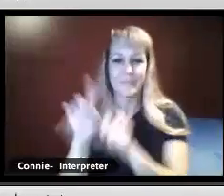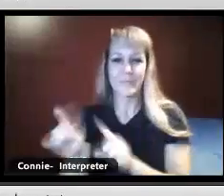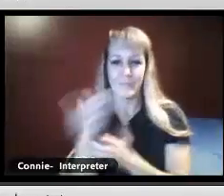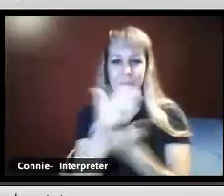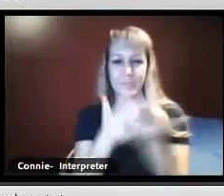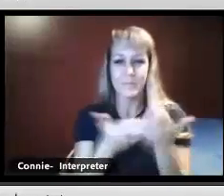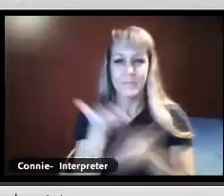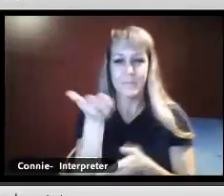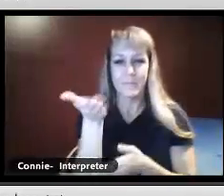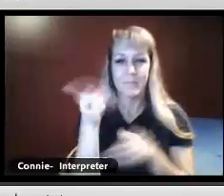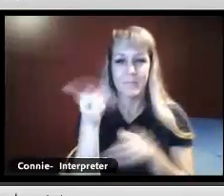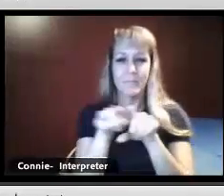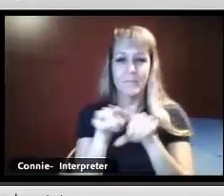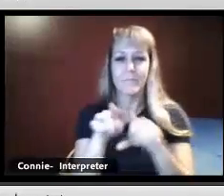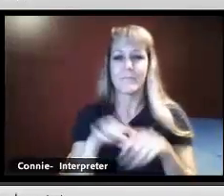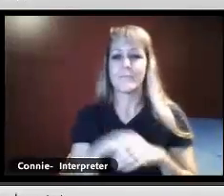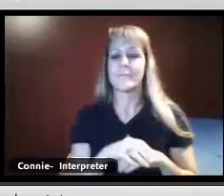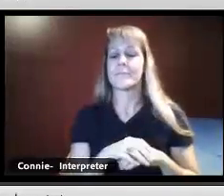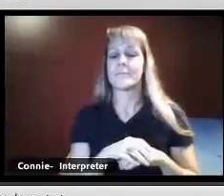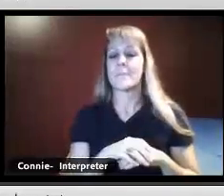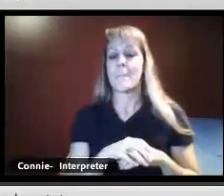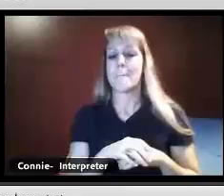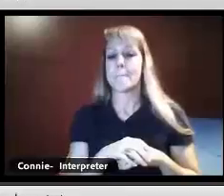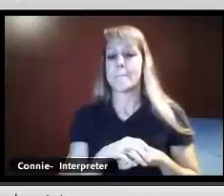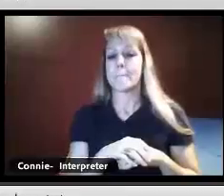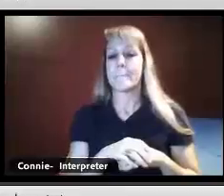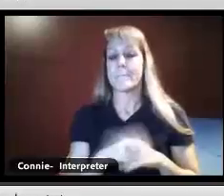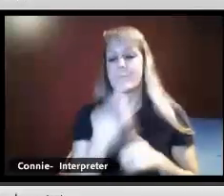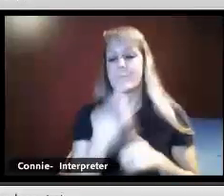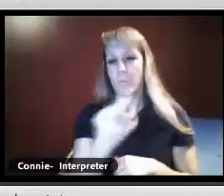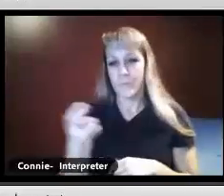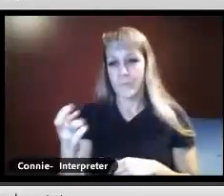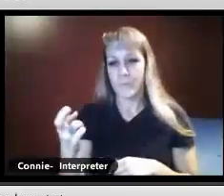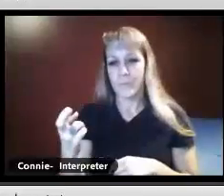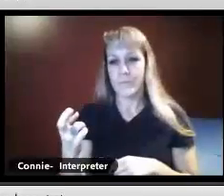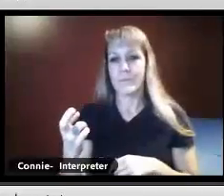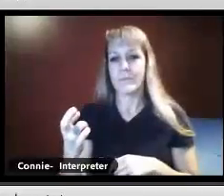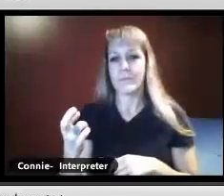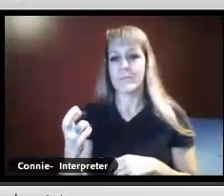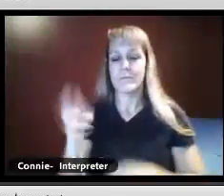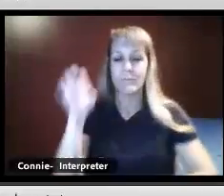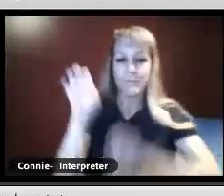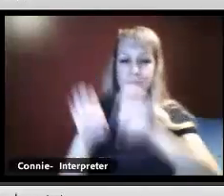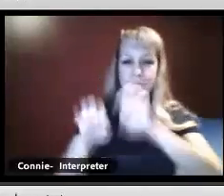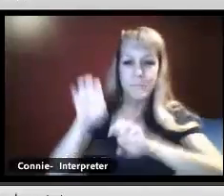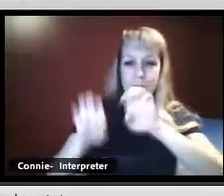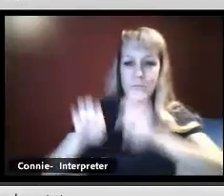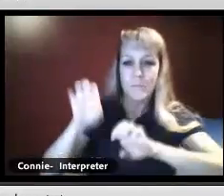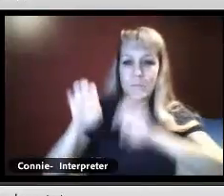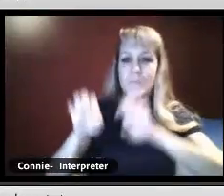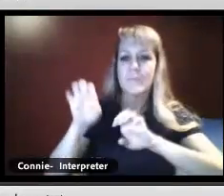also represented. And these resources have been evaluated by both